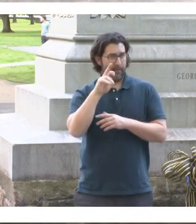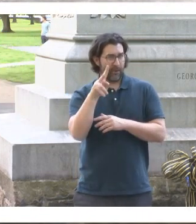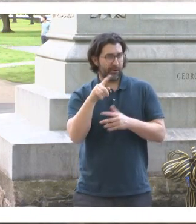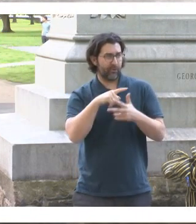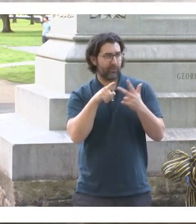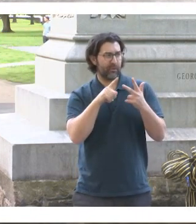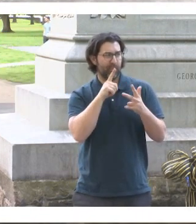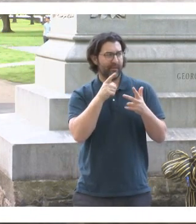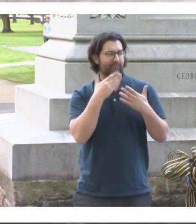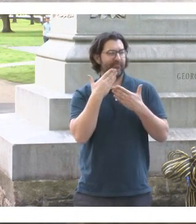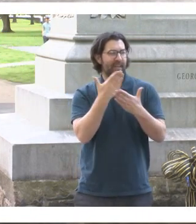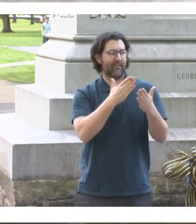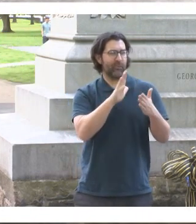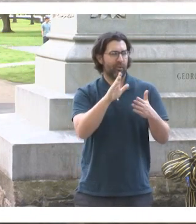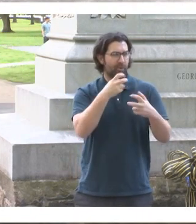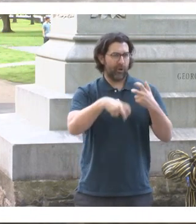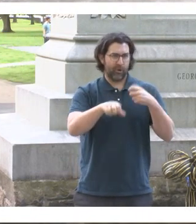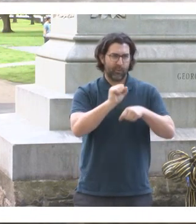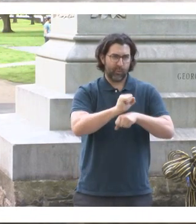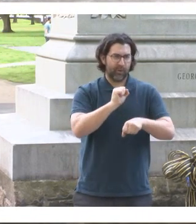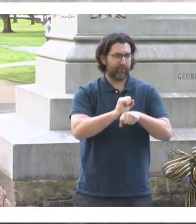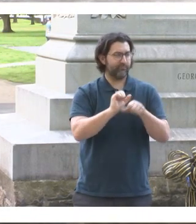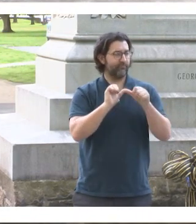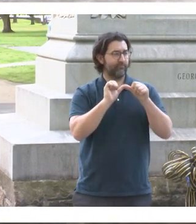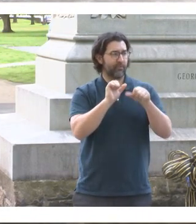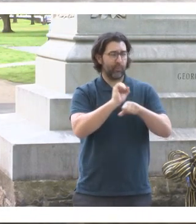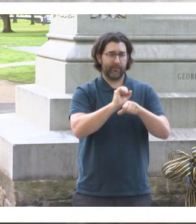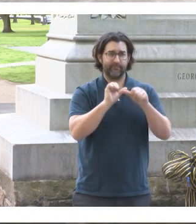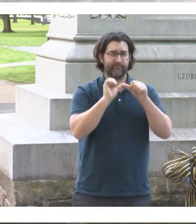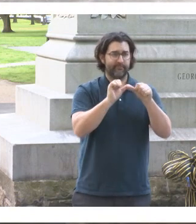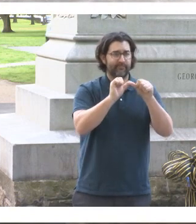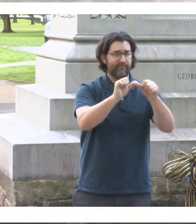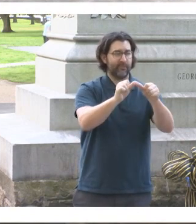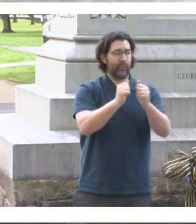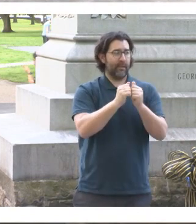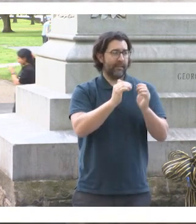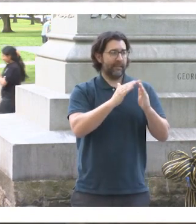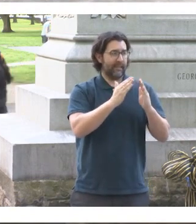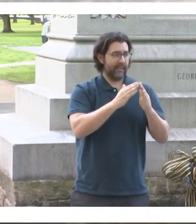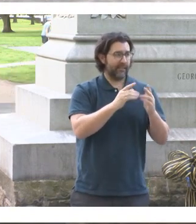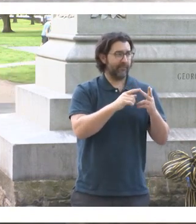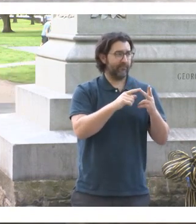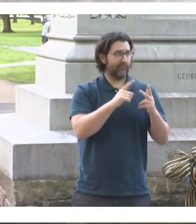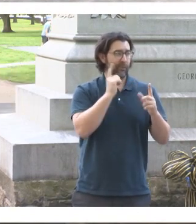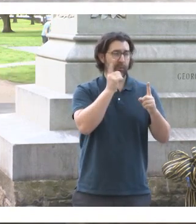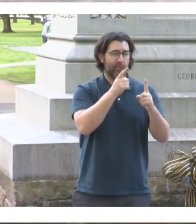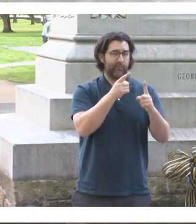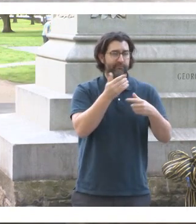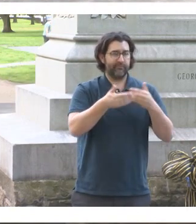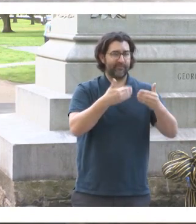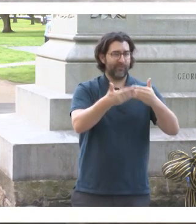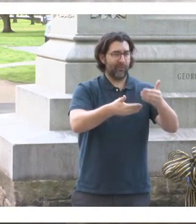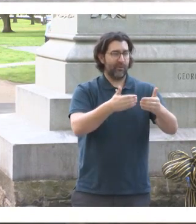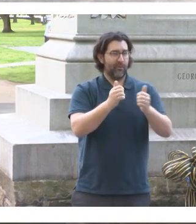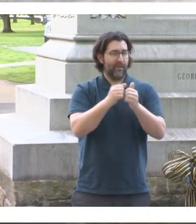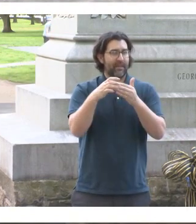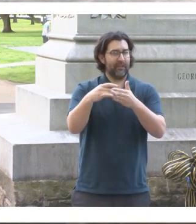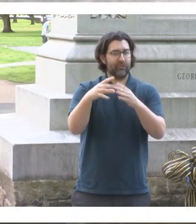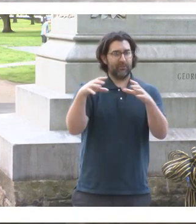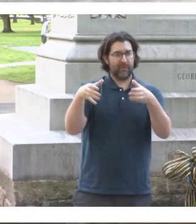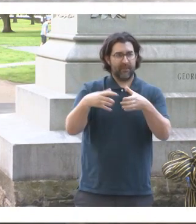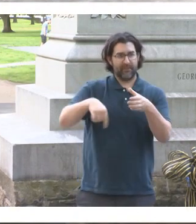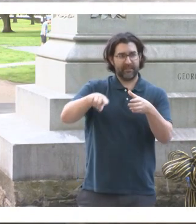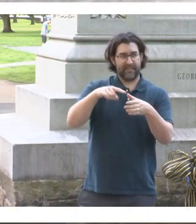work, and we just want to continue this work with the city as we move forward in the leadership conference and our